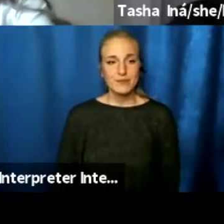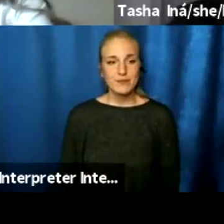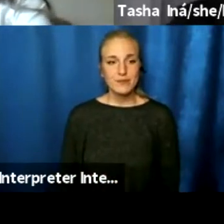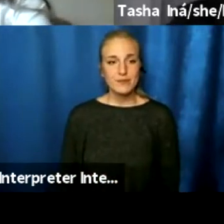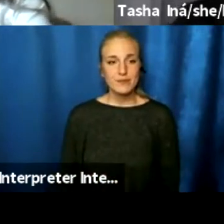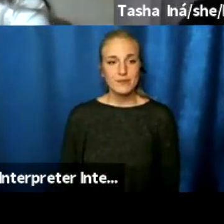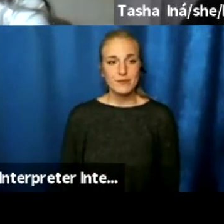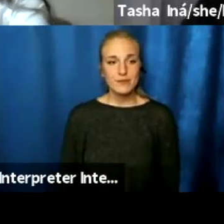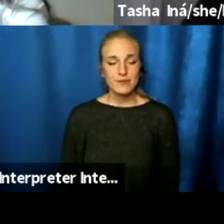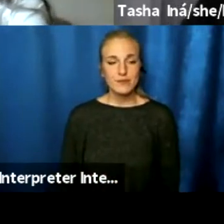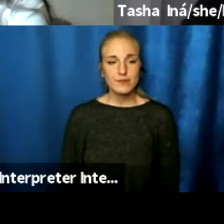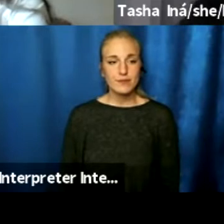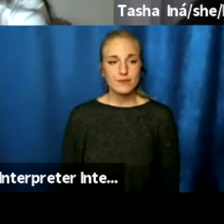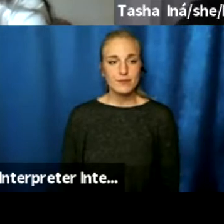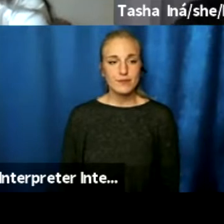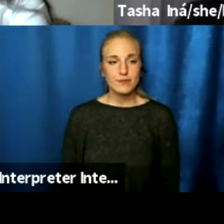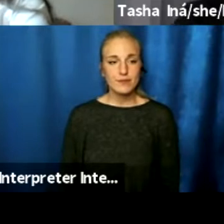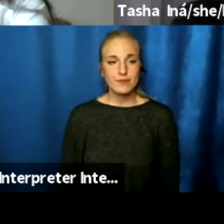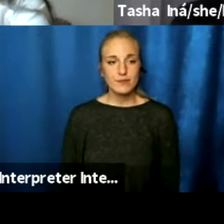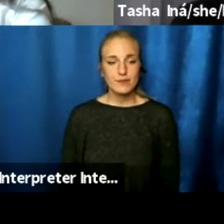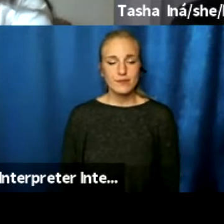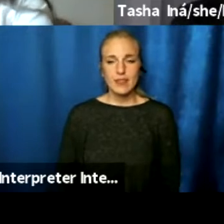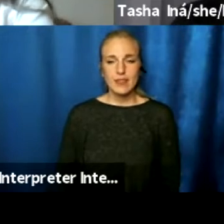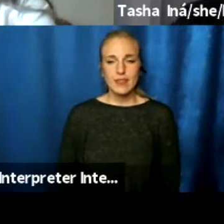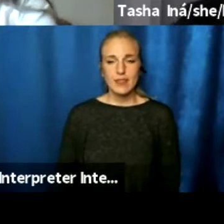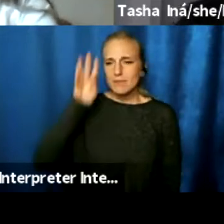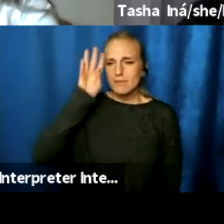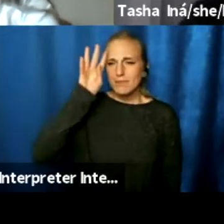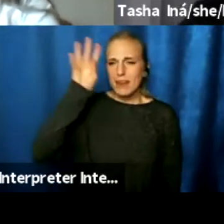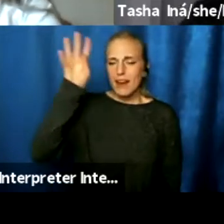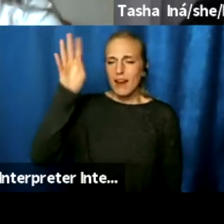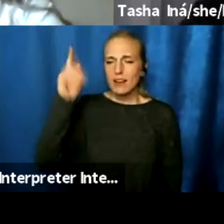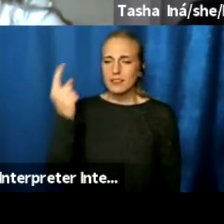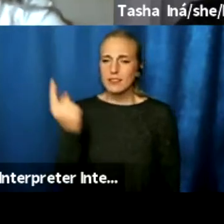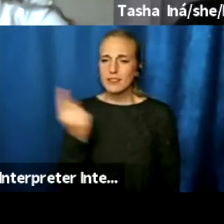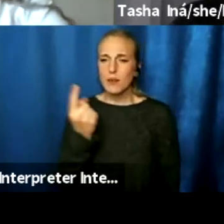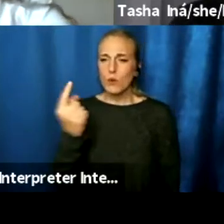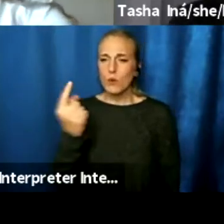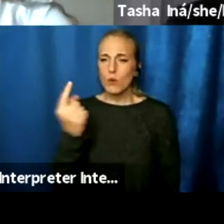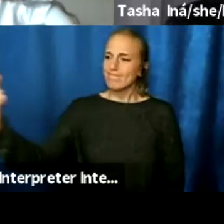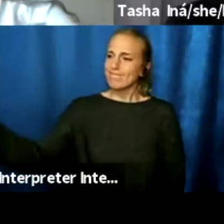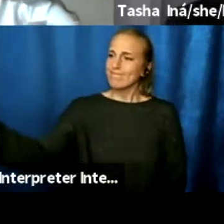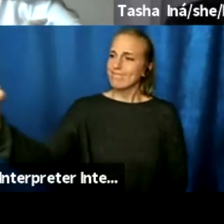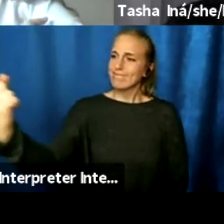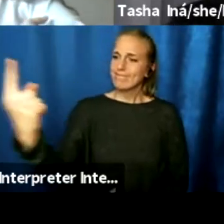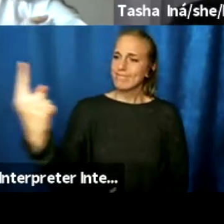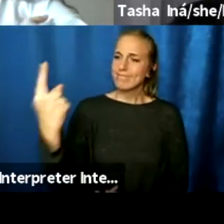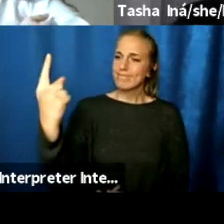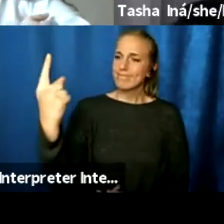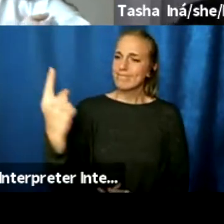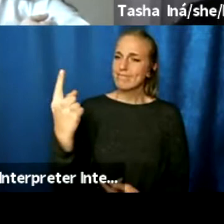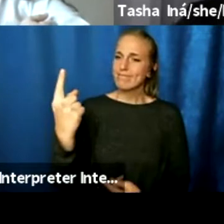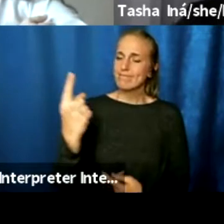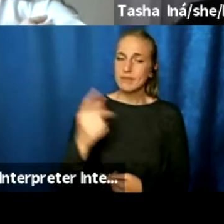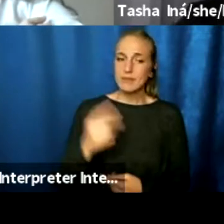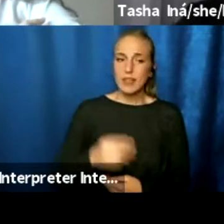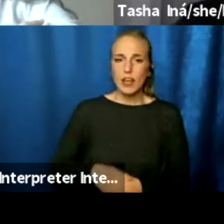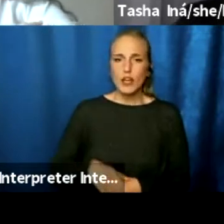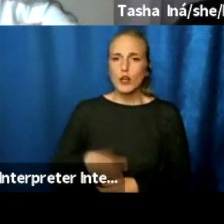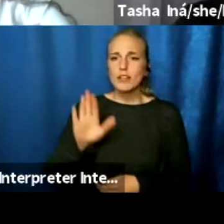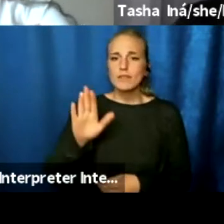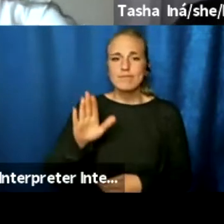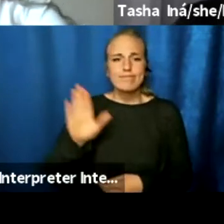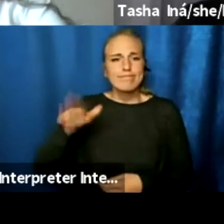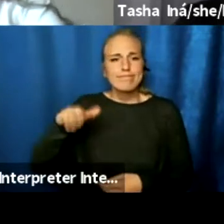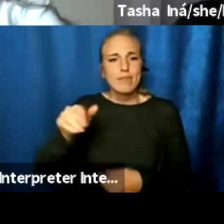And if someone, imagine someone were approaching, you know how you might get their attention? How would you get their